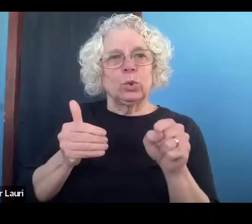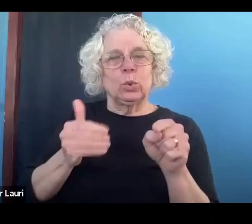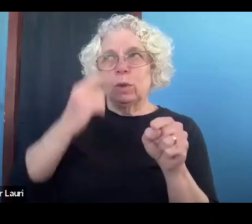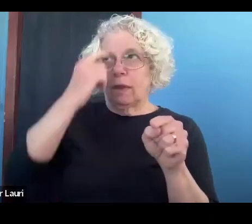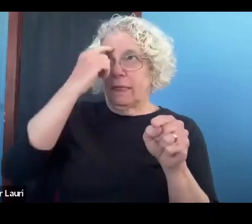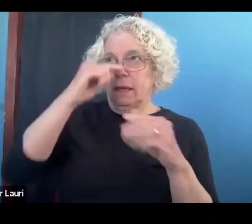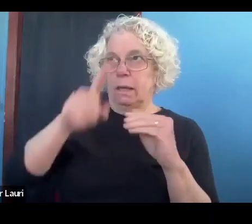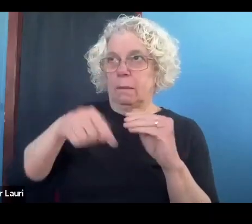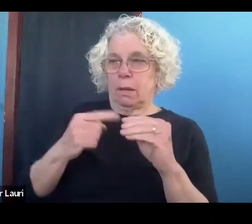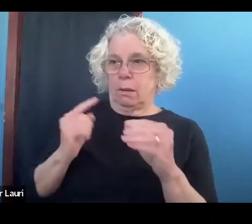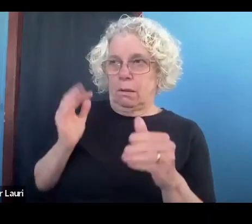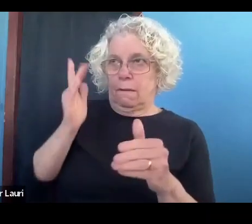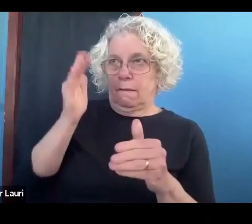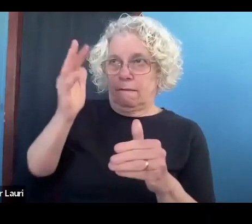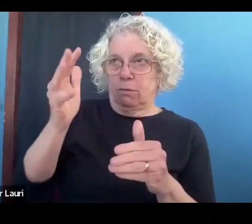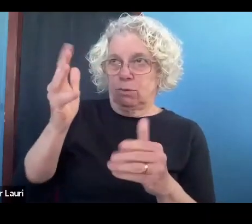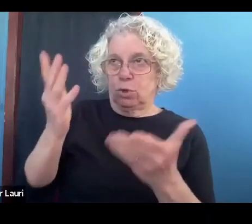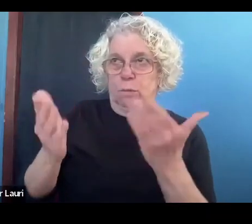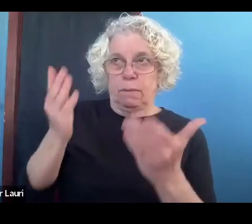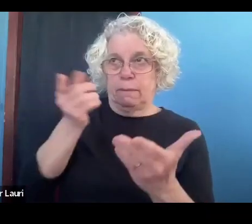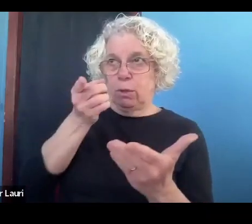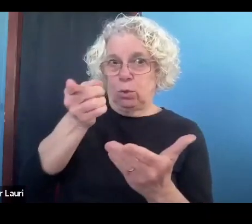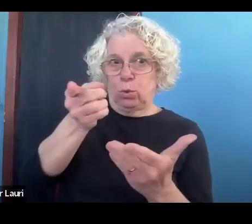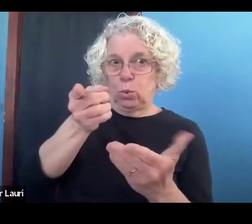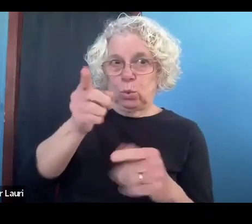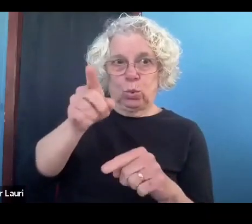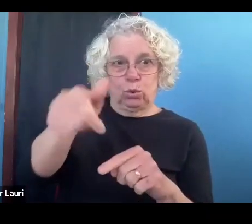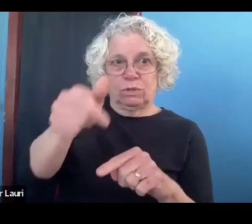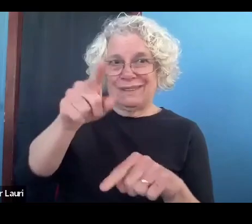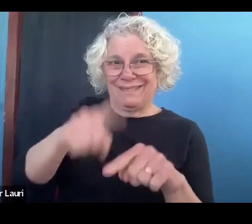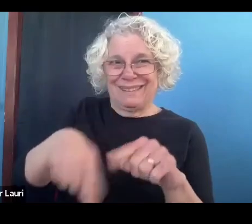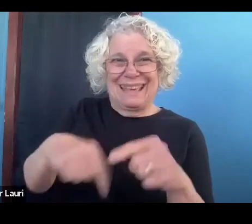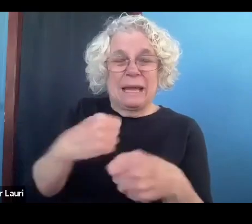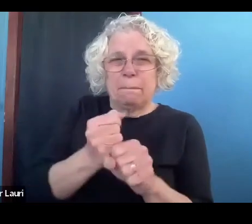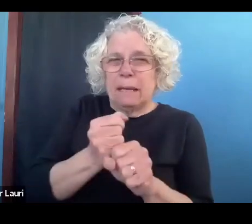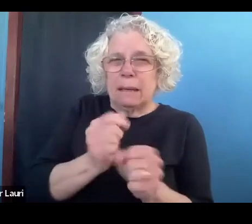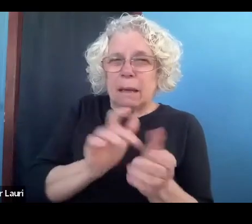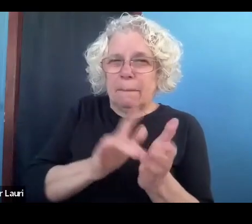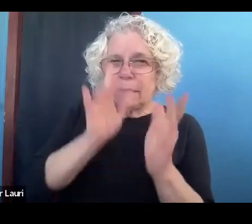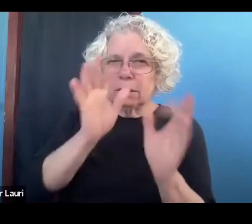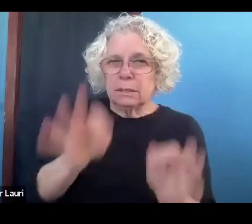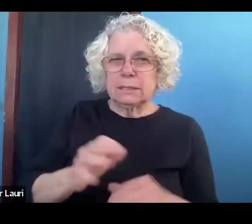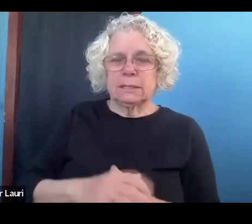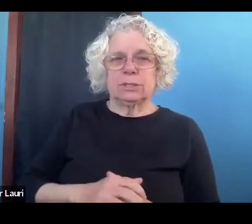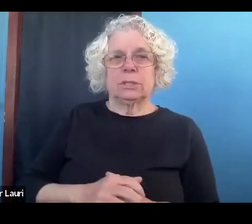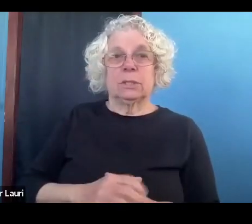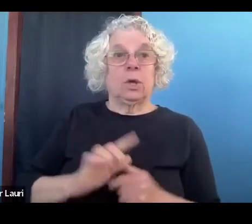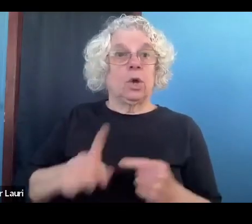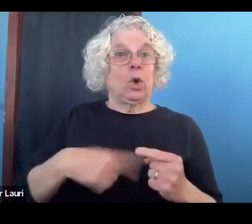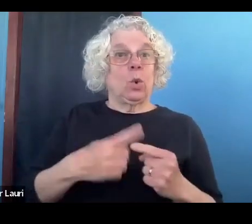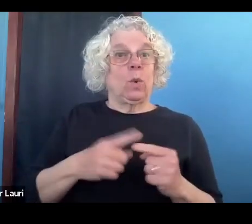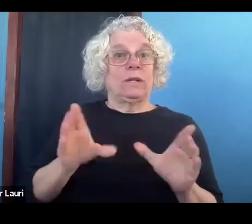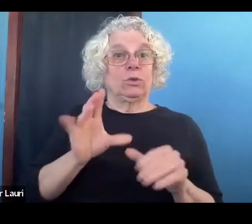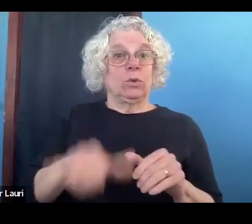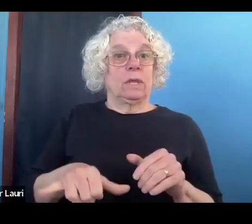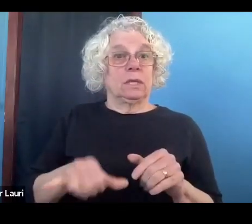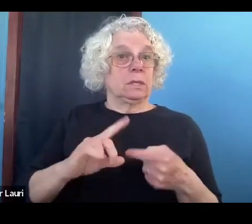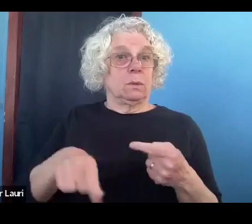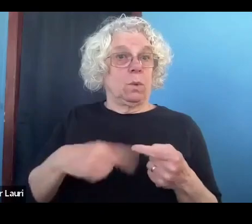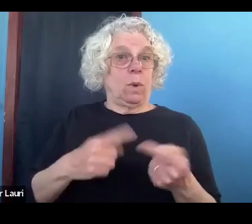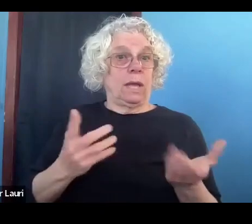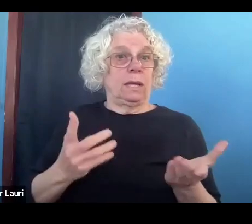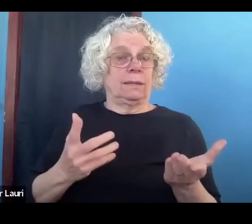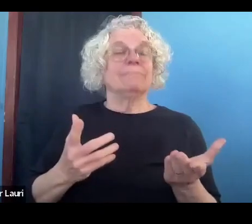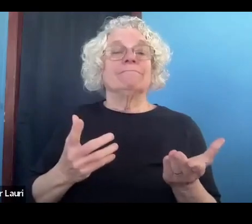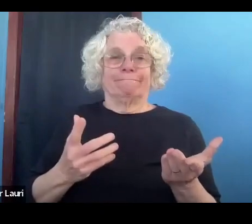time when you may not be able to make your own medical decisions. The best time to make these decisions